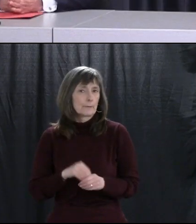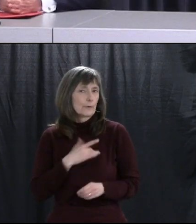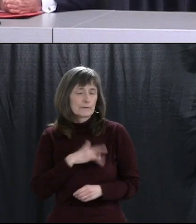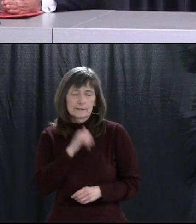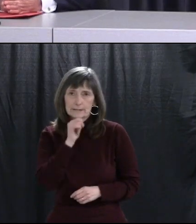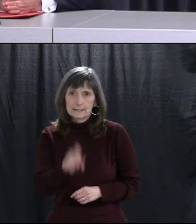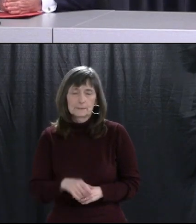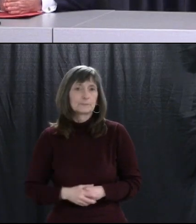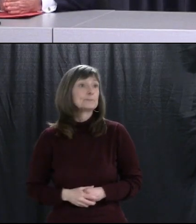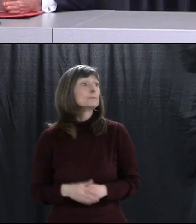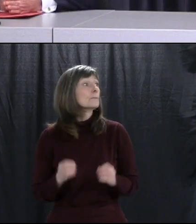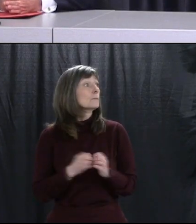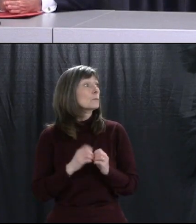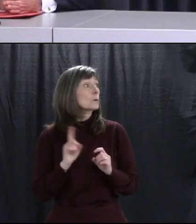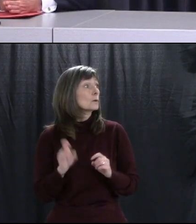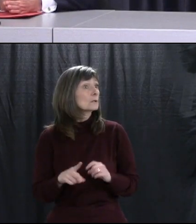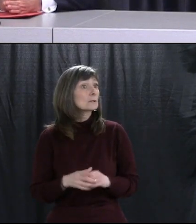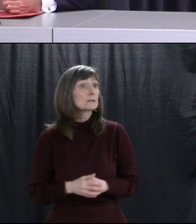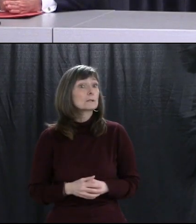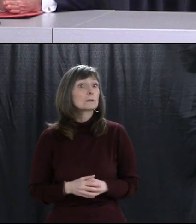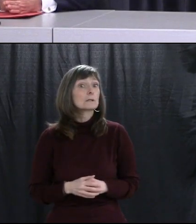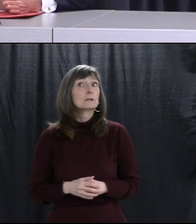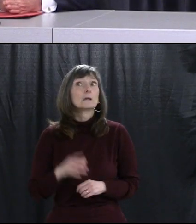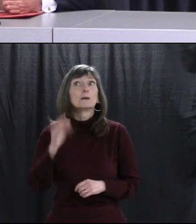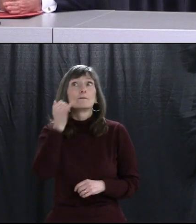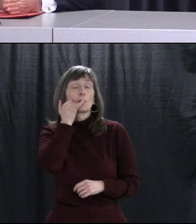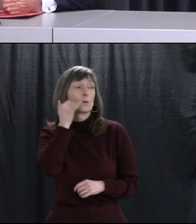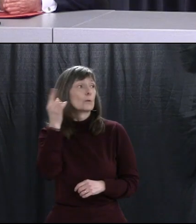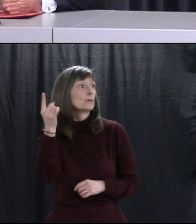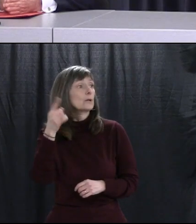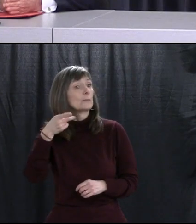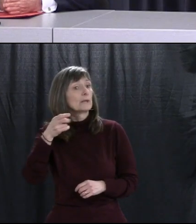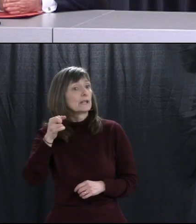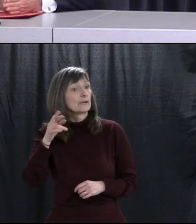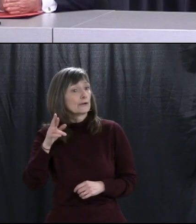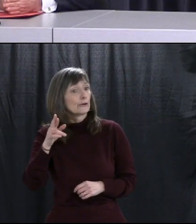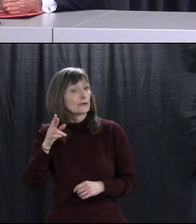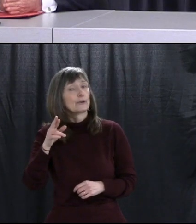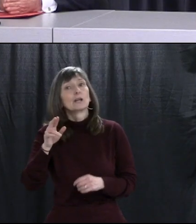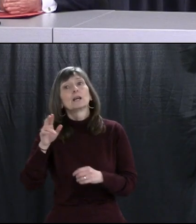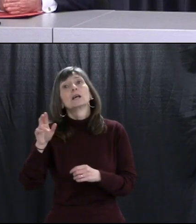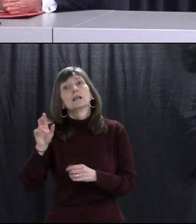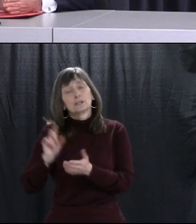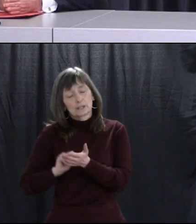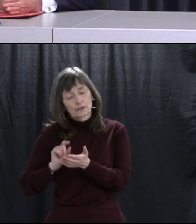Are there any further questions? I have a question. Peter Jackson with the Telegram.